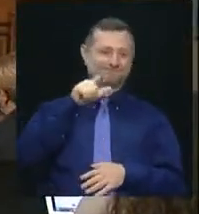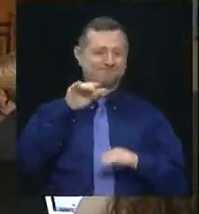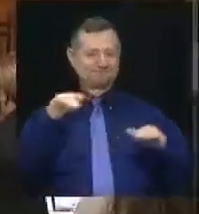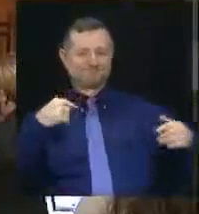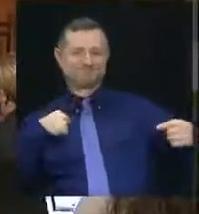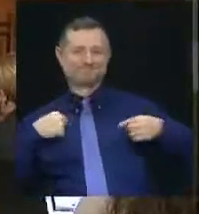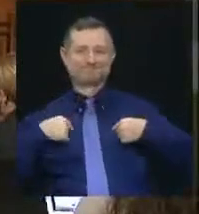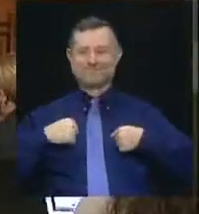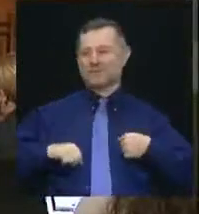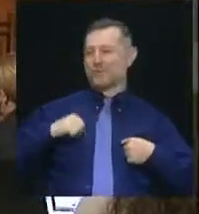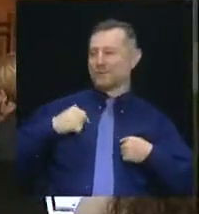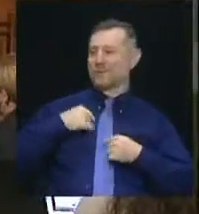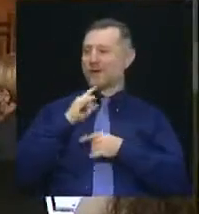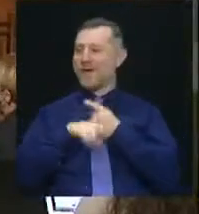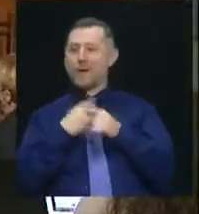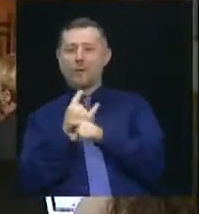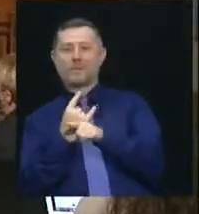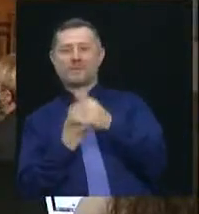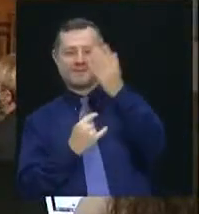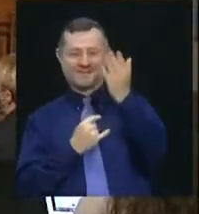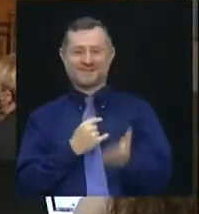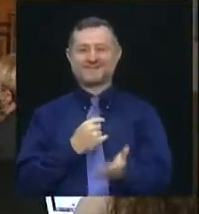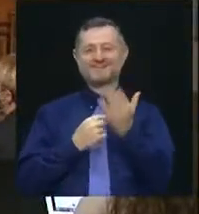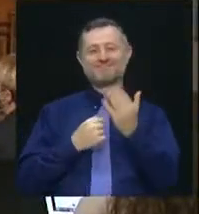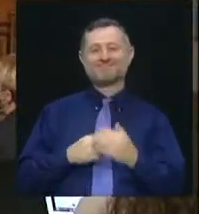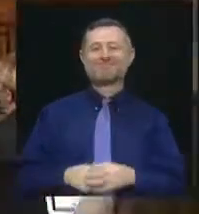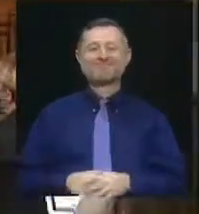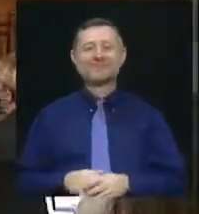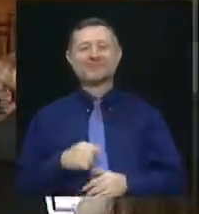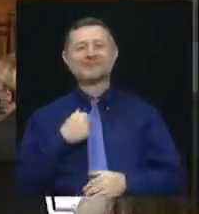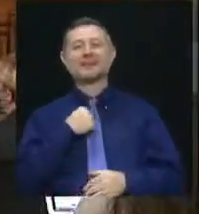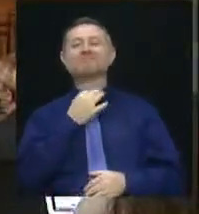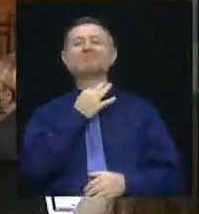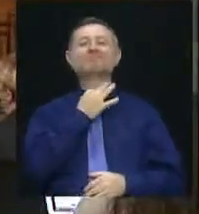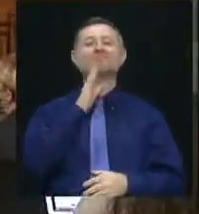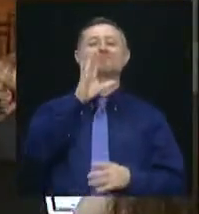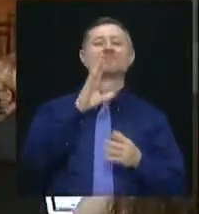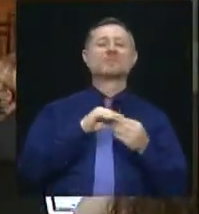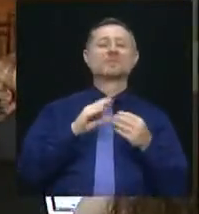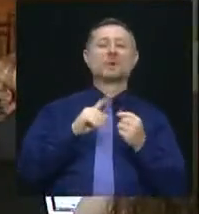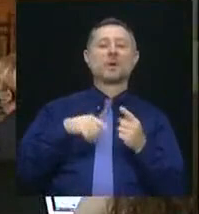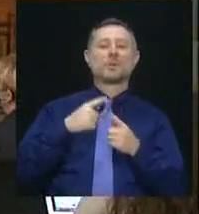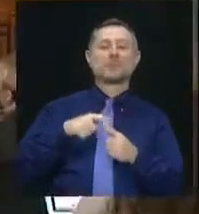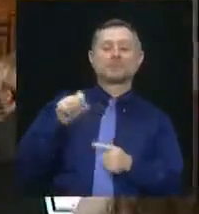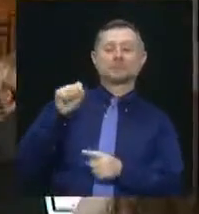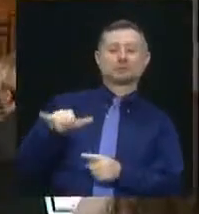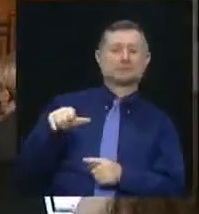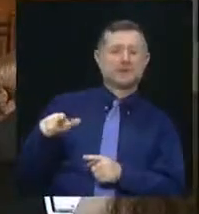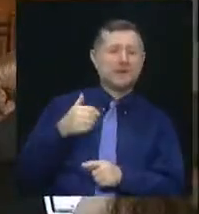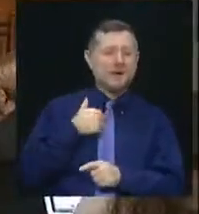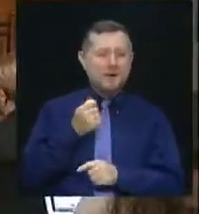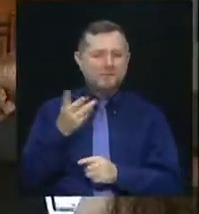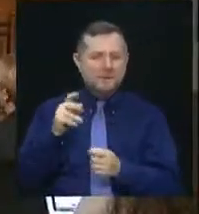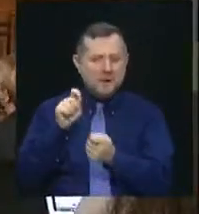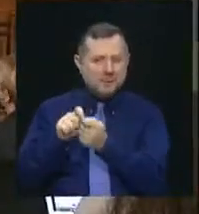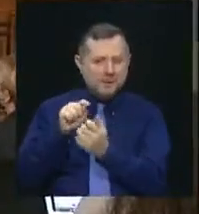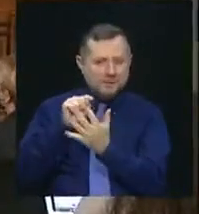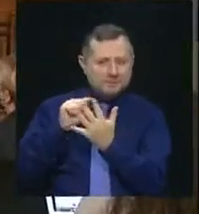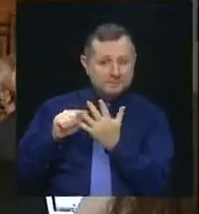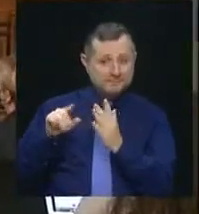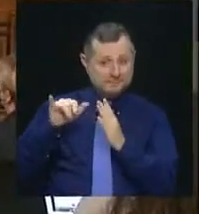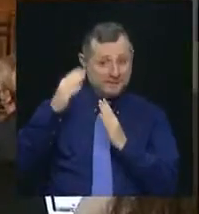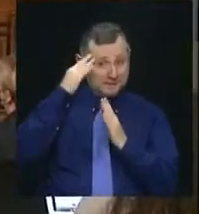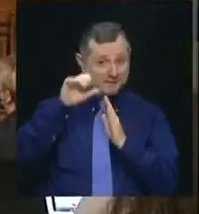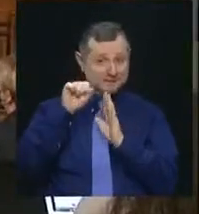alum. So I'm wondering what your message is to the people of Syracuse. A couple of specific things. The state fair starts in a matter of days, and I think people are